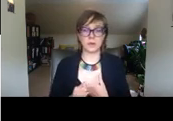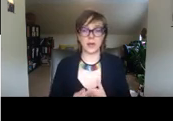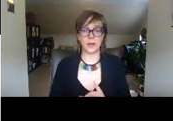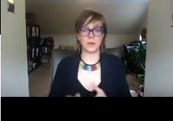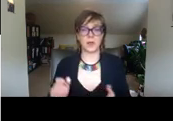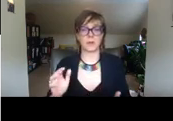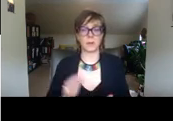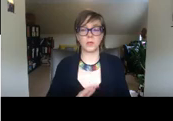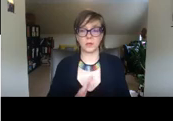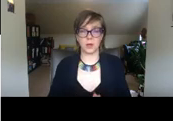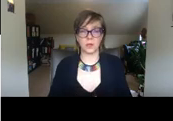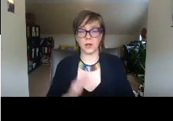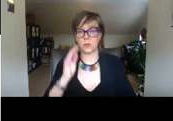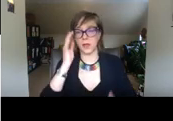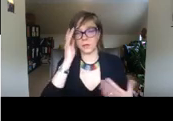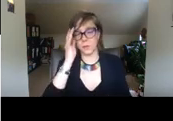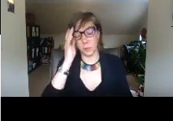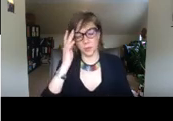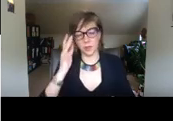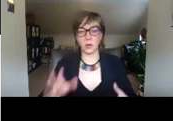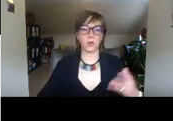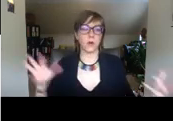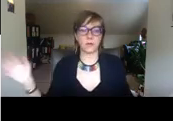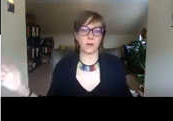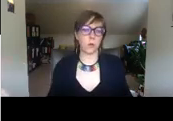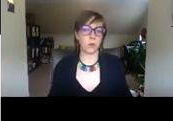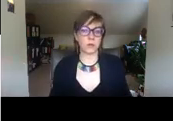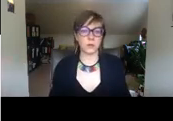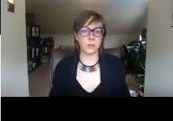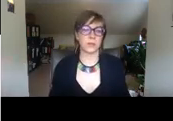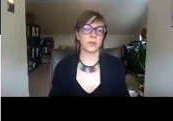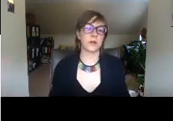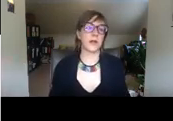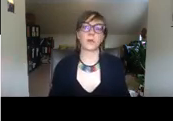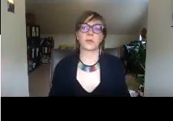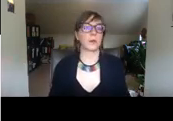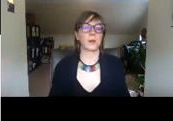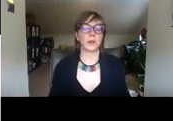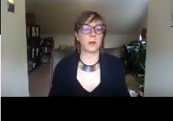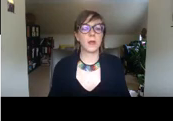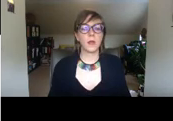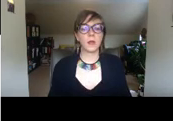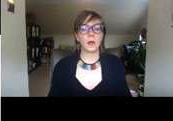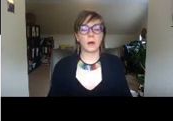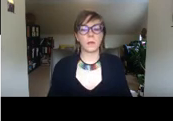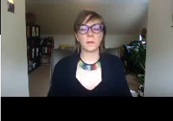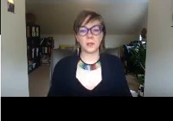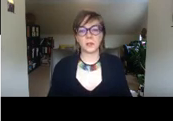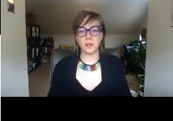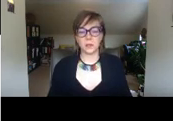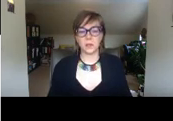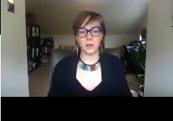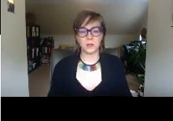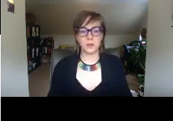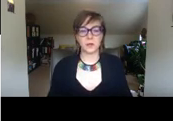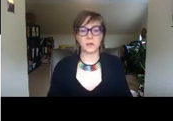that's staff, we have remote that's contract, we have some in person, or we're trying to figure out what to do in person, and we're scrambling,